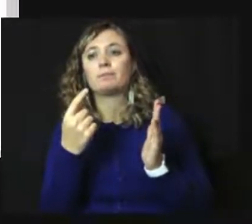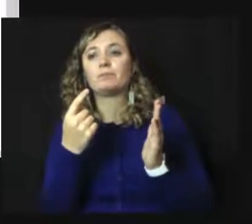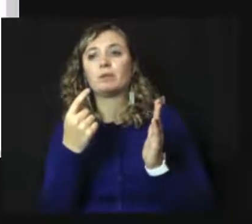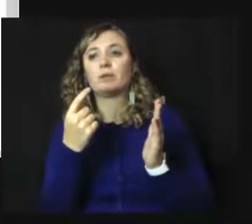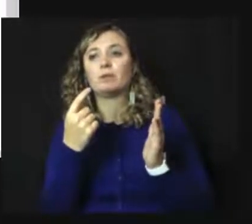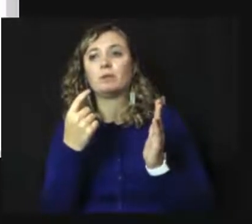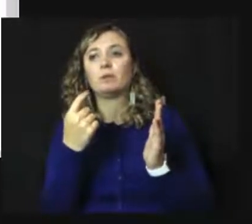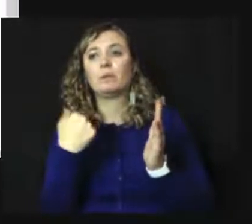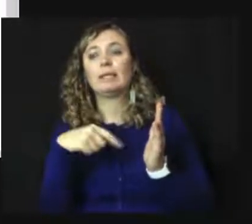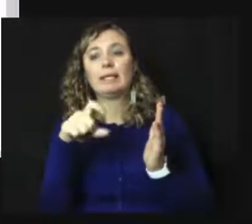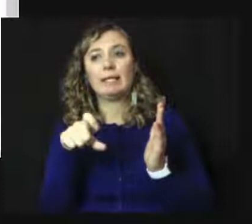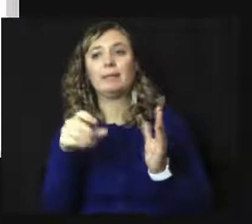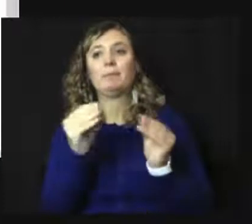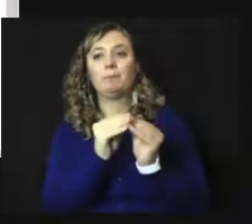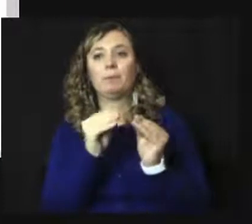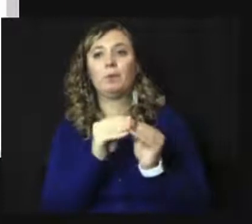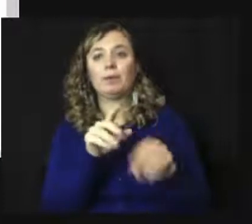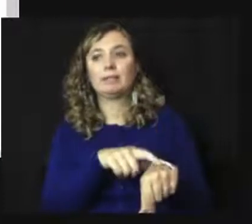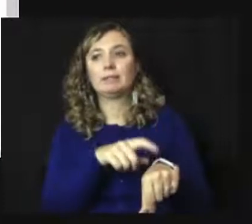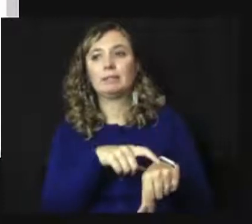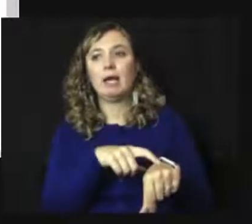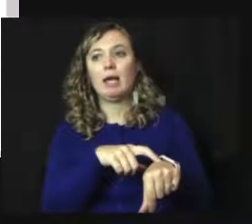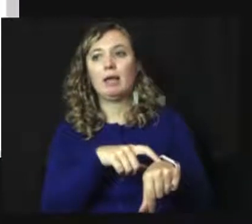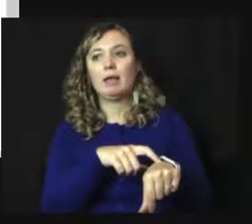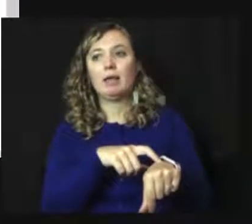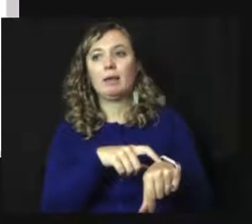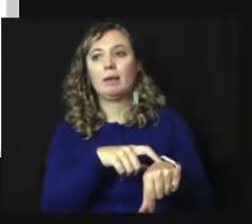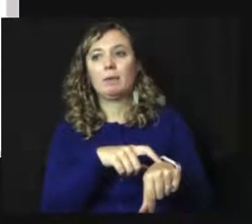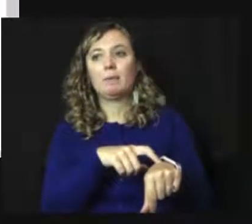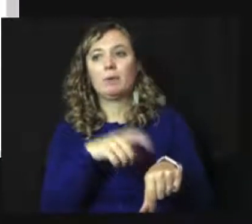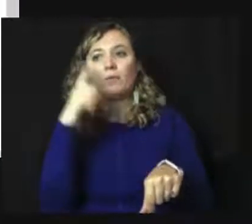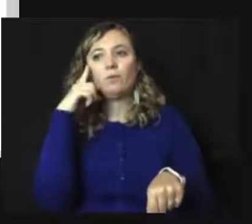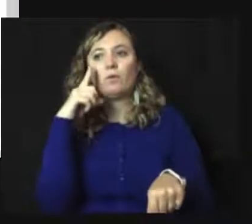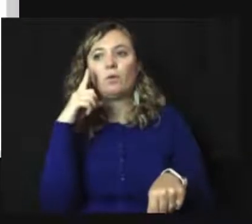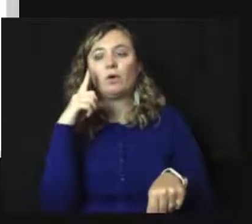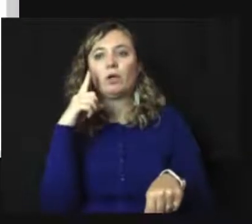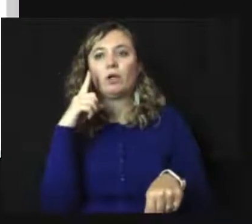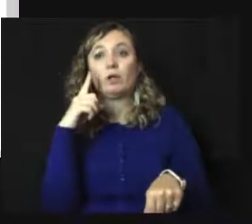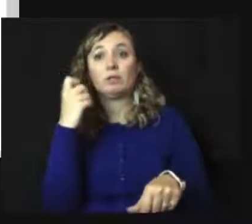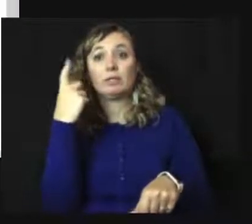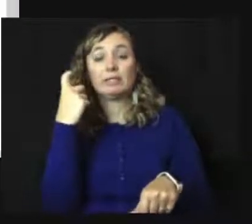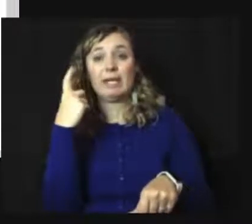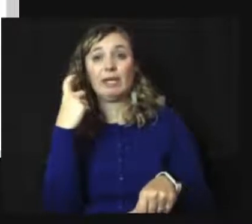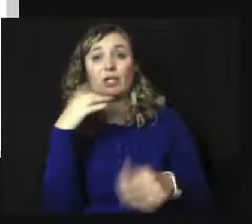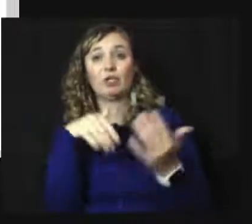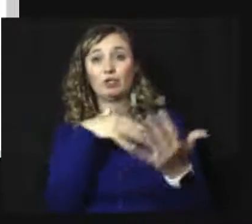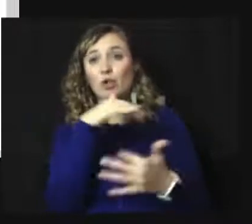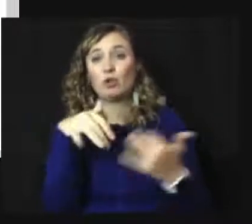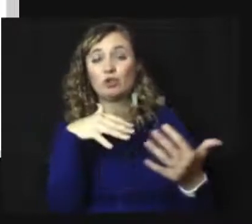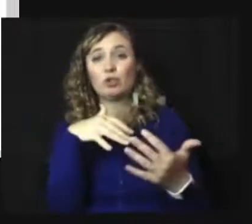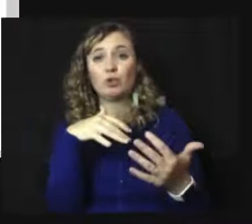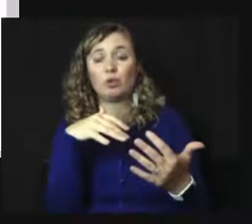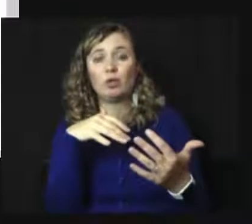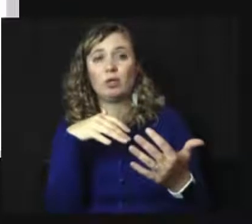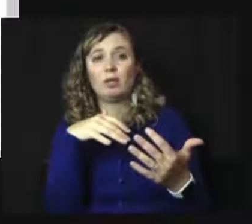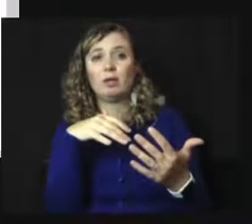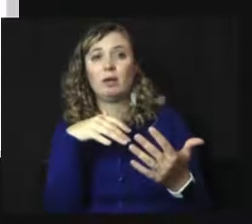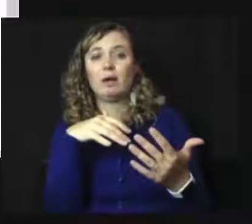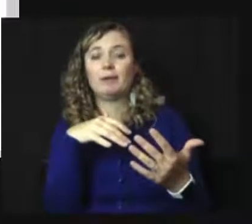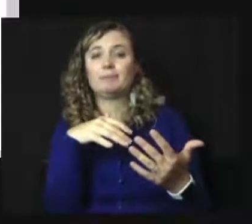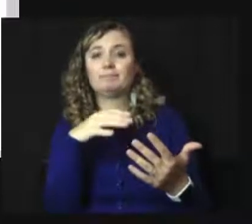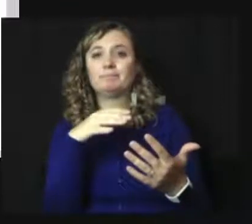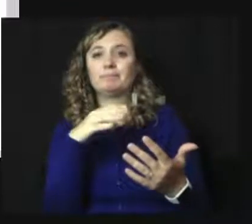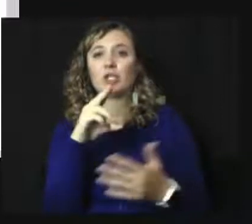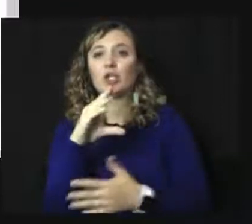to understand social cues or needing extra explanations. Like that is a very normal part of the autistic experience as well. And we